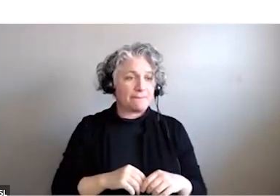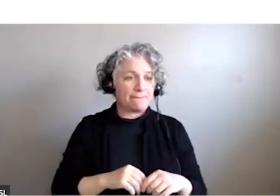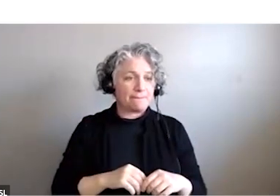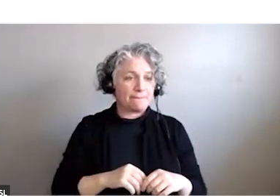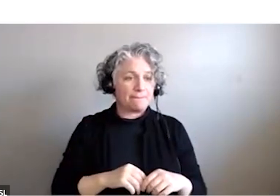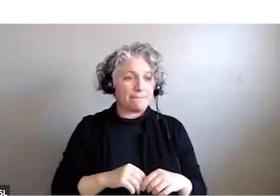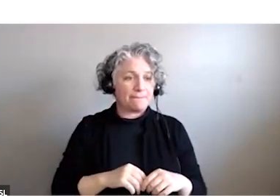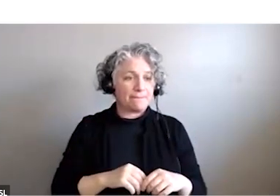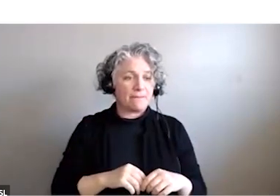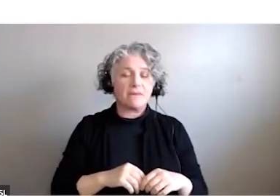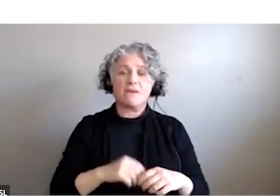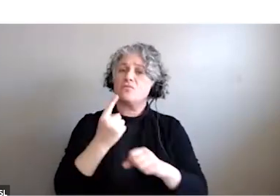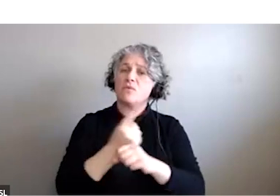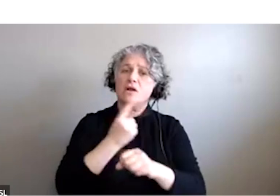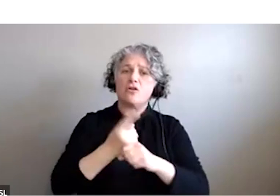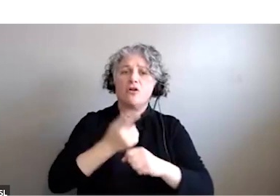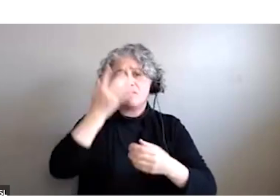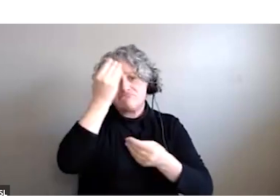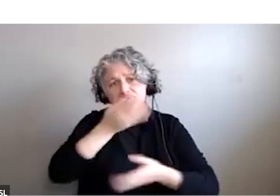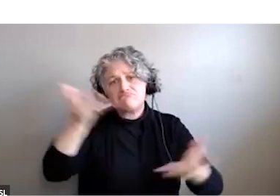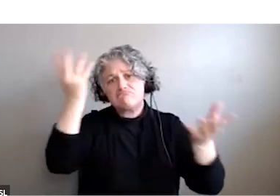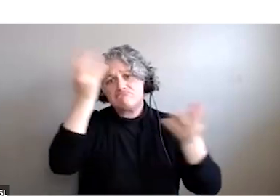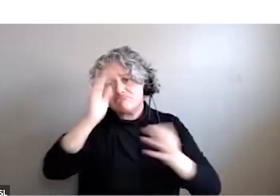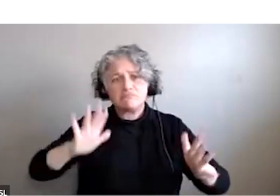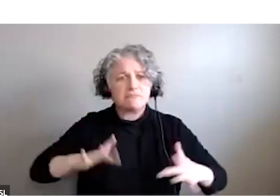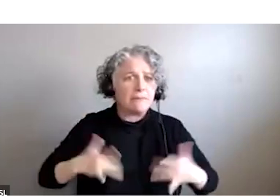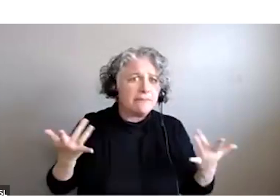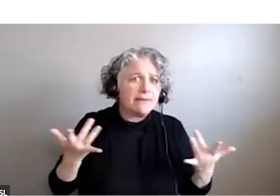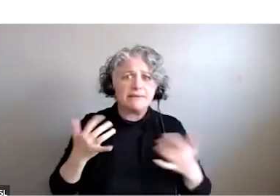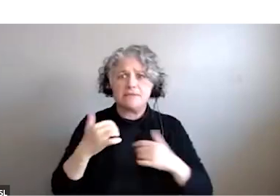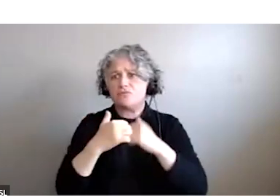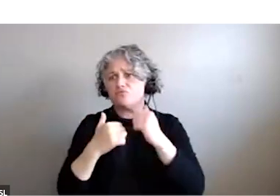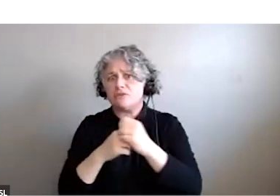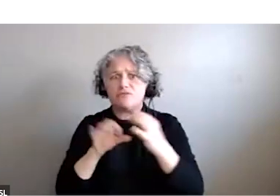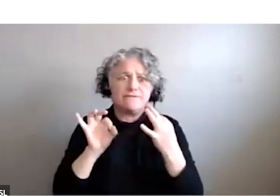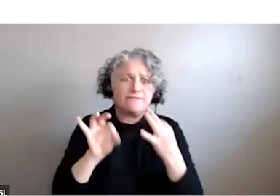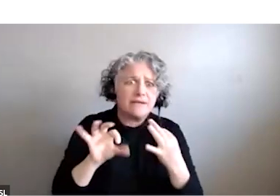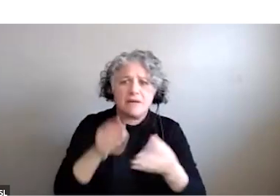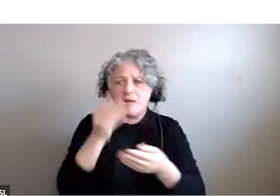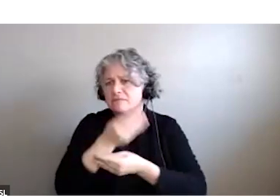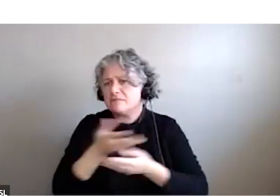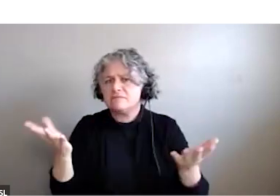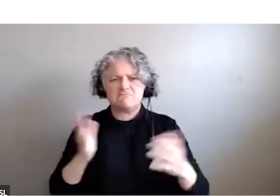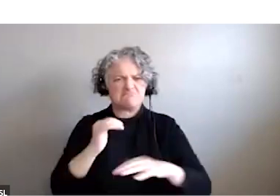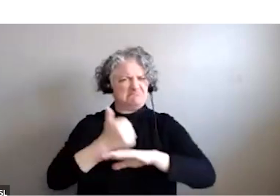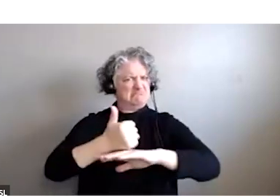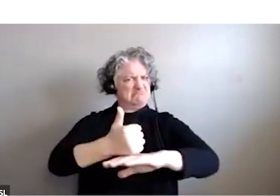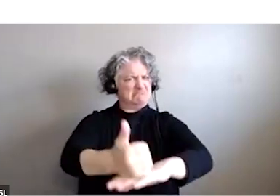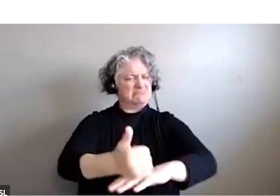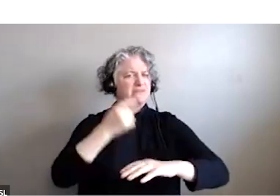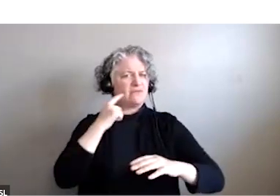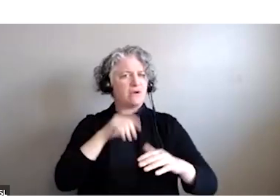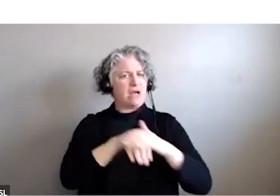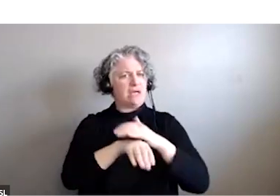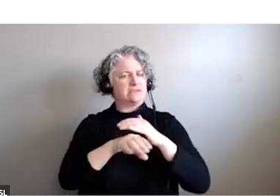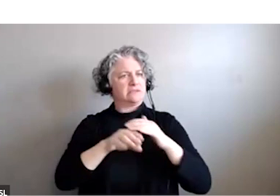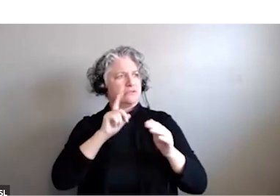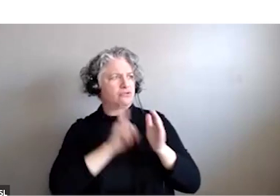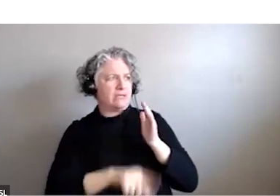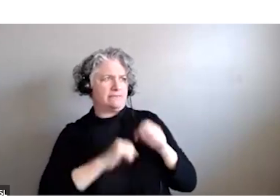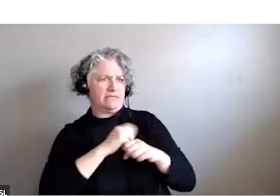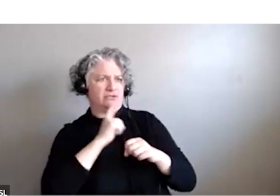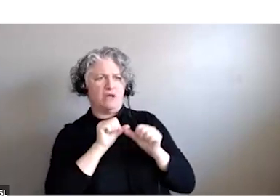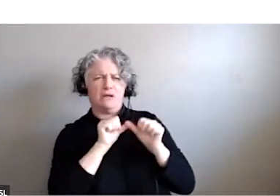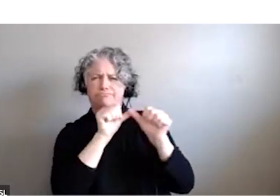Ensure that there's regular updates and structured feedback mechanisms were also put in place to ensure accessibility remains the lasting